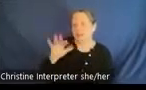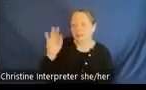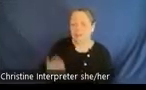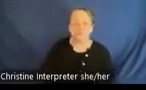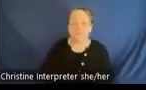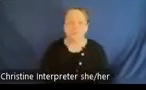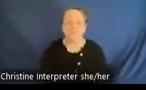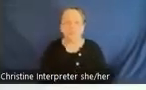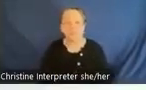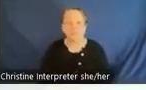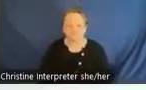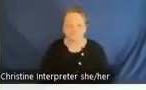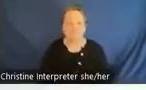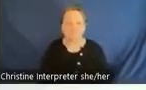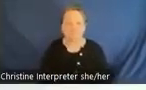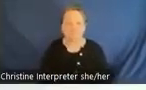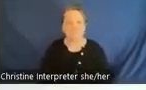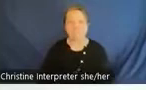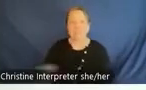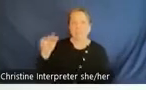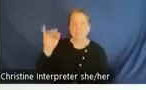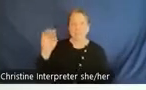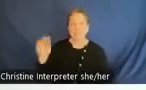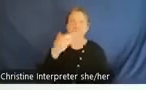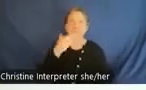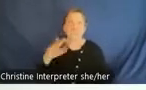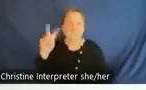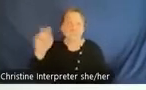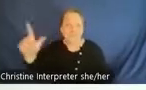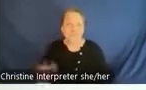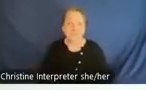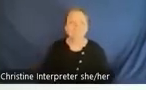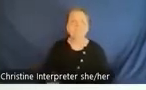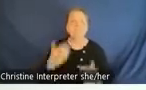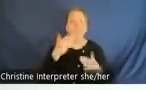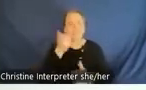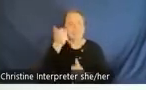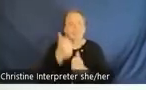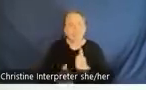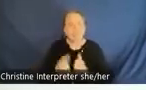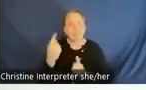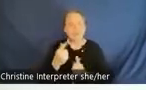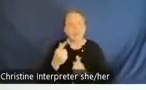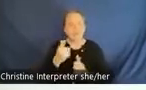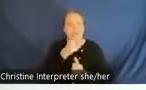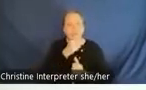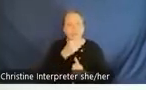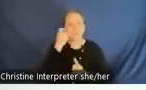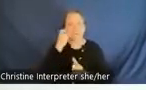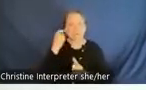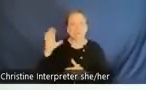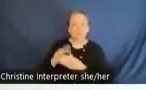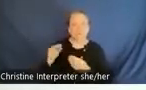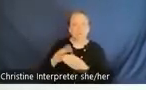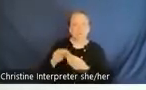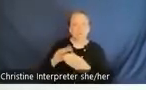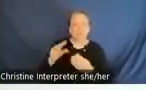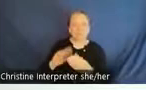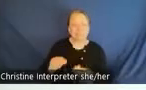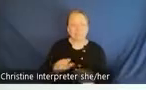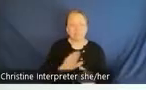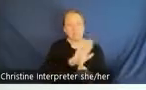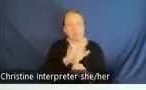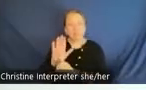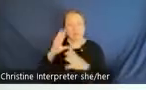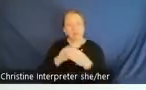Right. Thank you, Val. Thank you to all the individuals and groups we just heard from. I found their stories to be